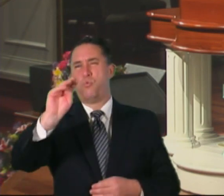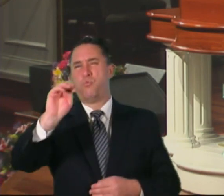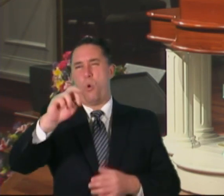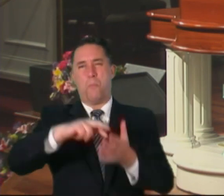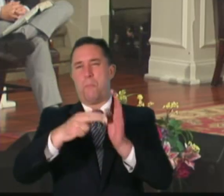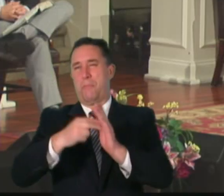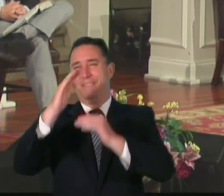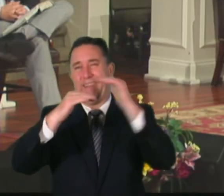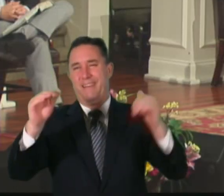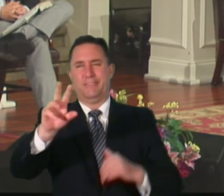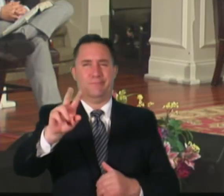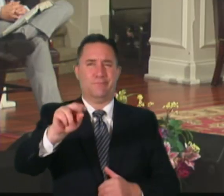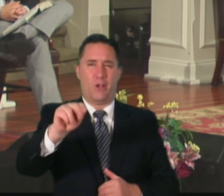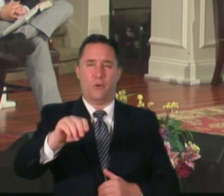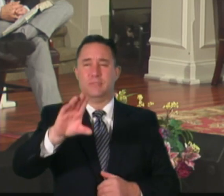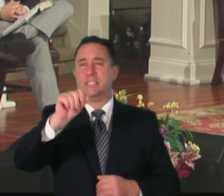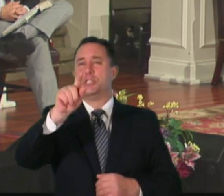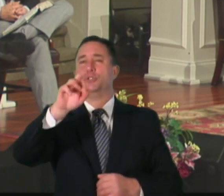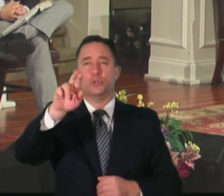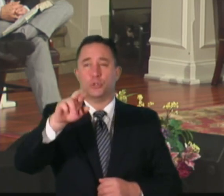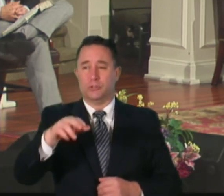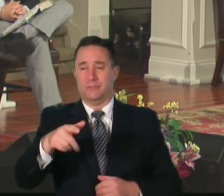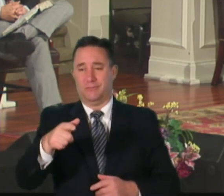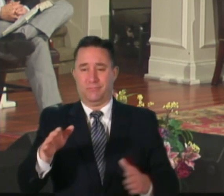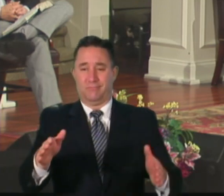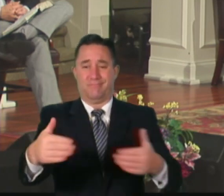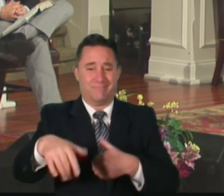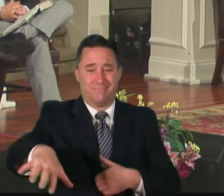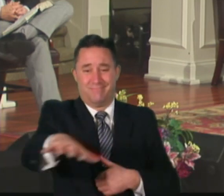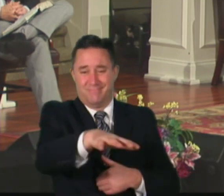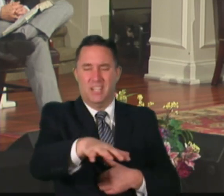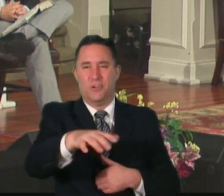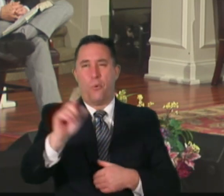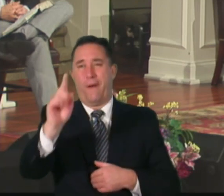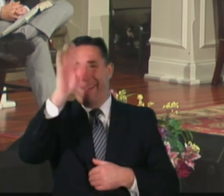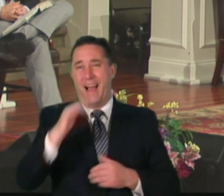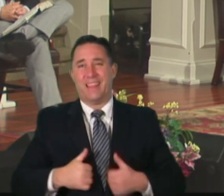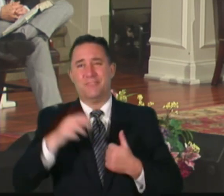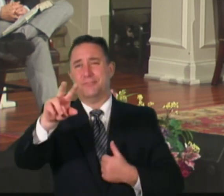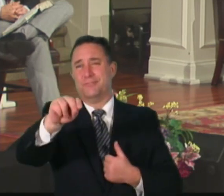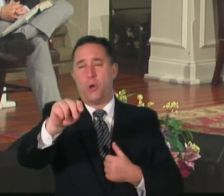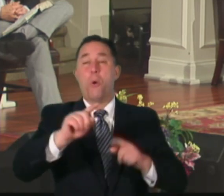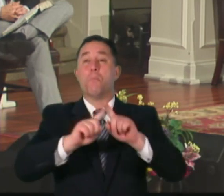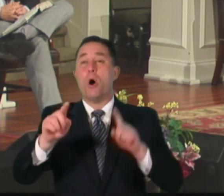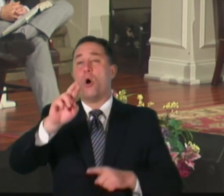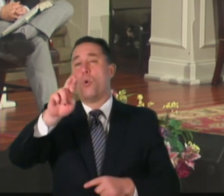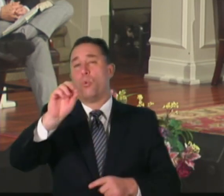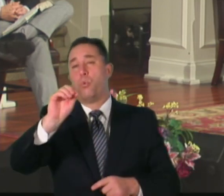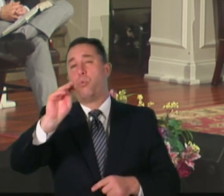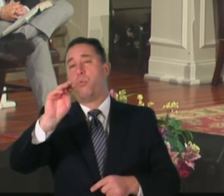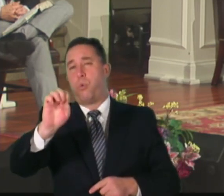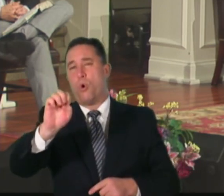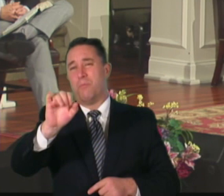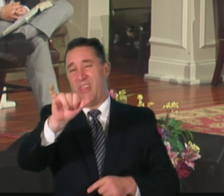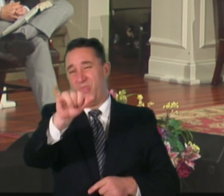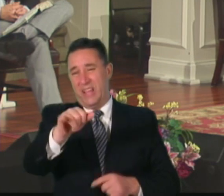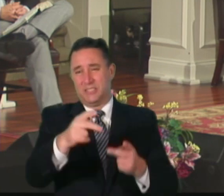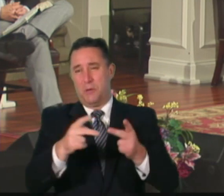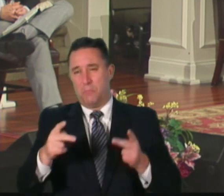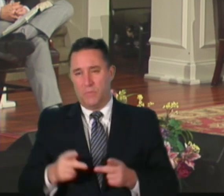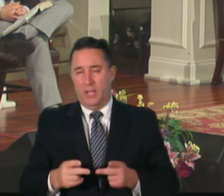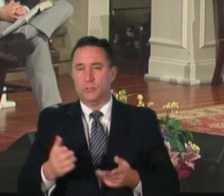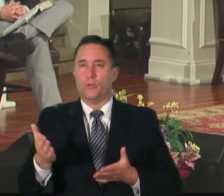heaven. Certainly, Caesar's court is not the place where God lives. However, Rome is a place